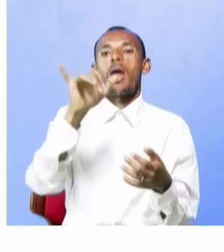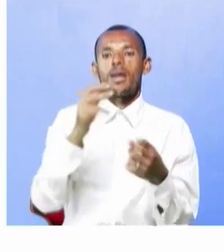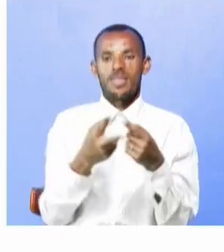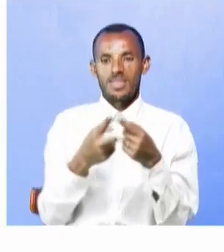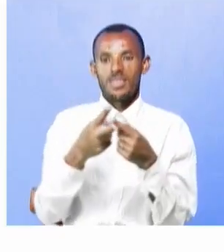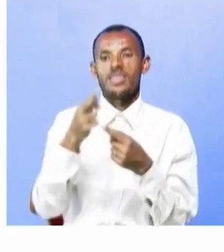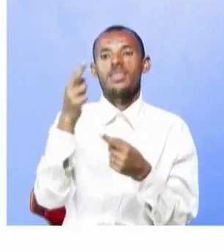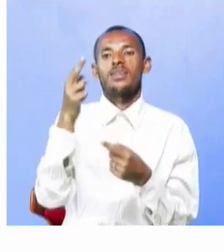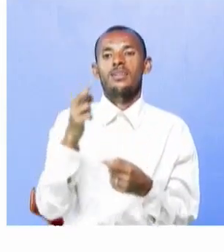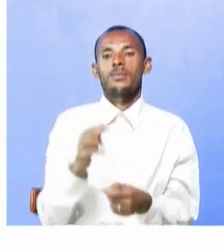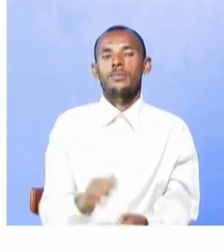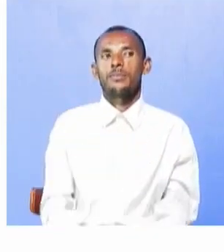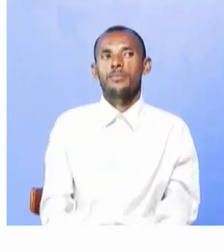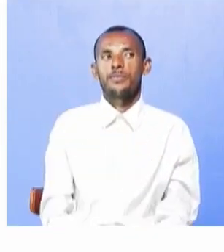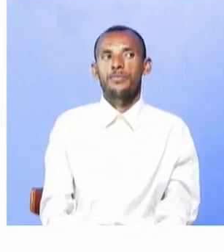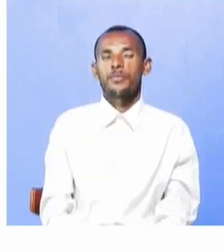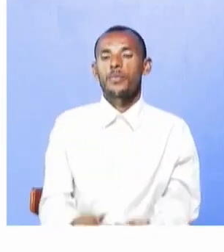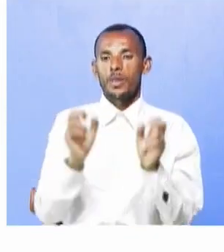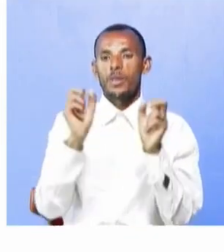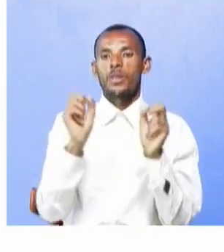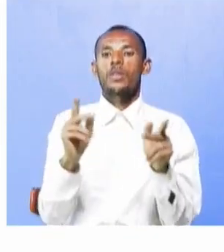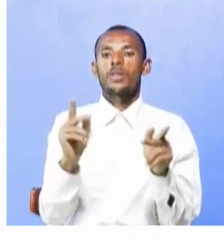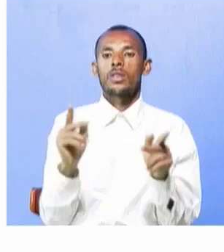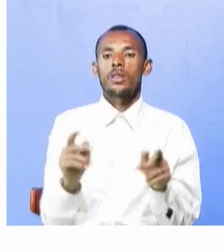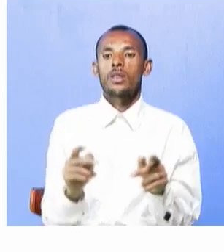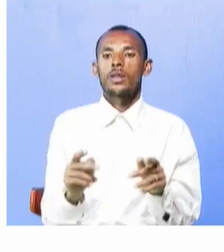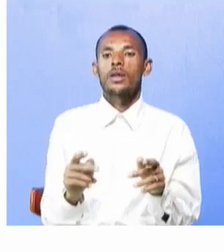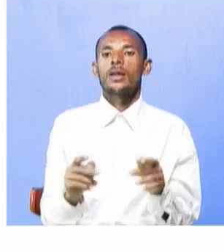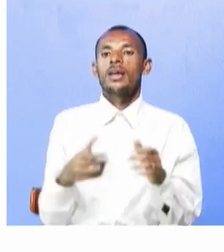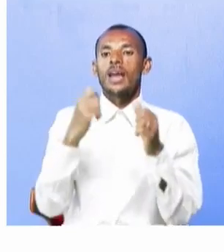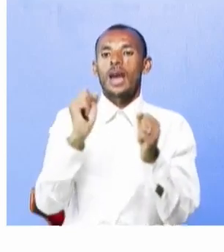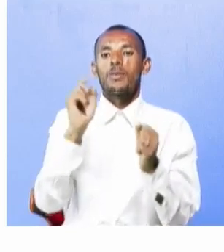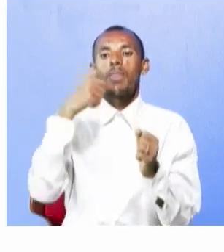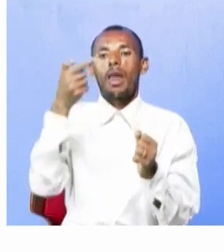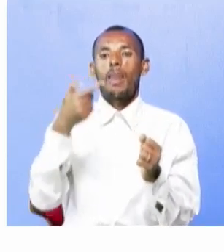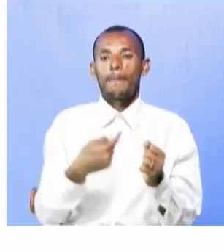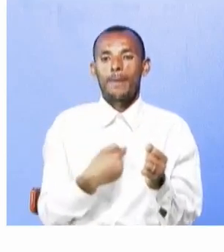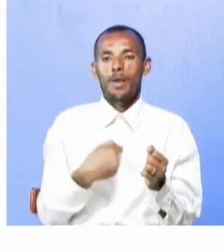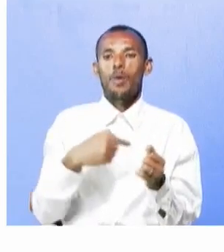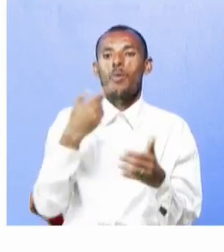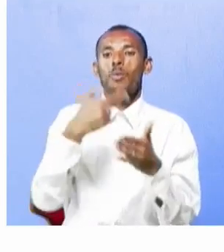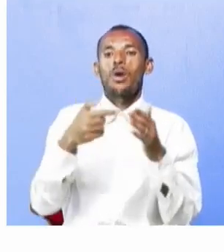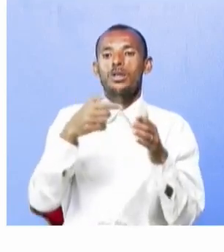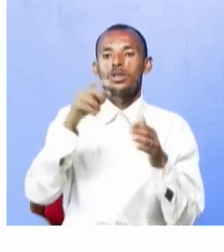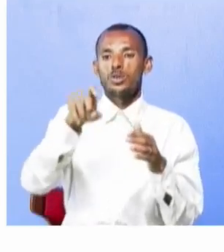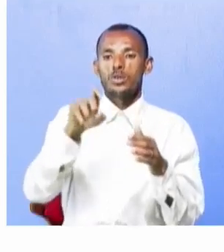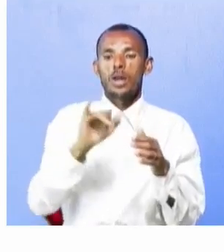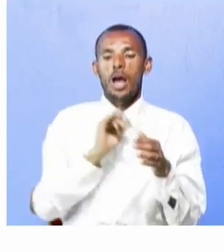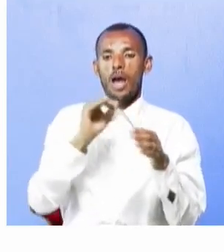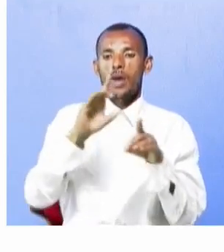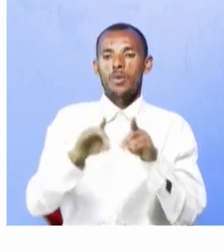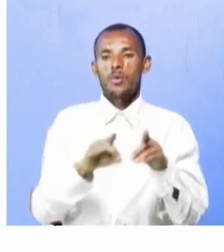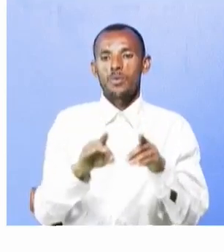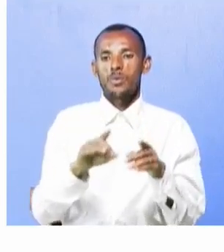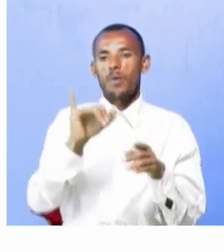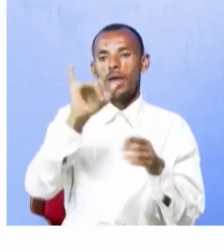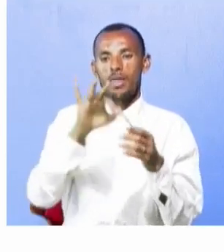y-intercept. Okay, can you tell me what should I do to find the y-intercept?